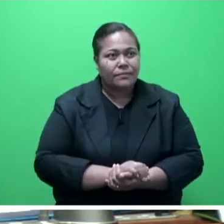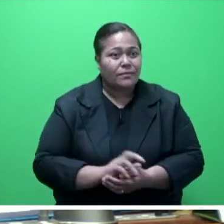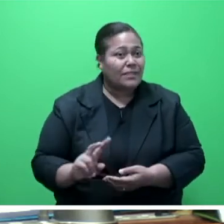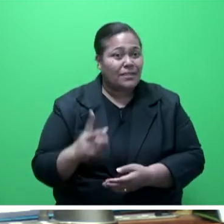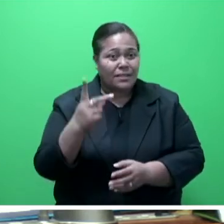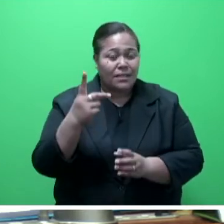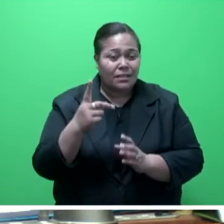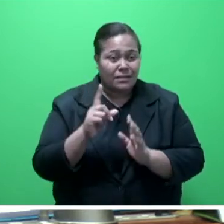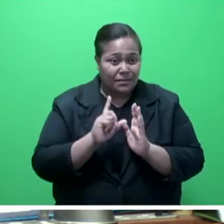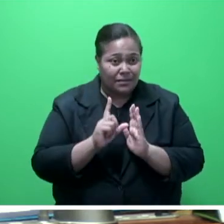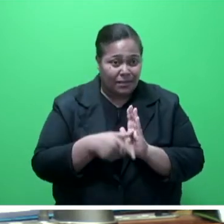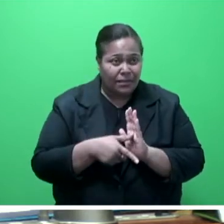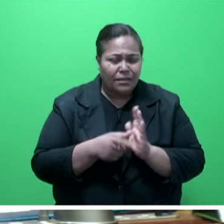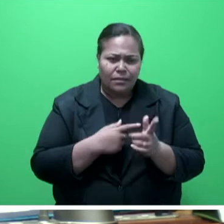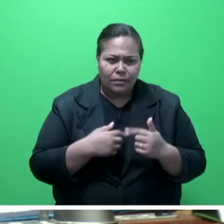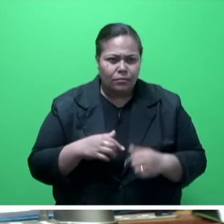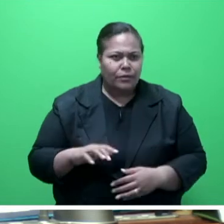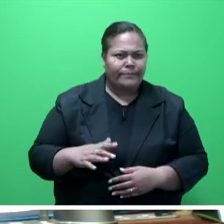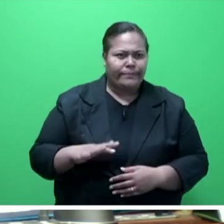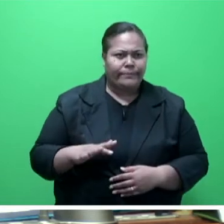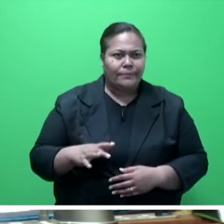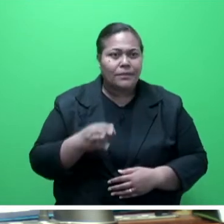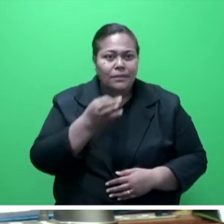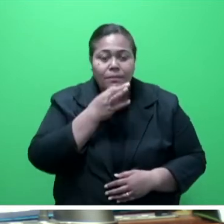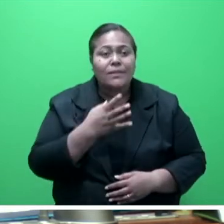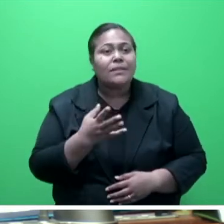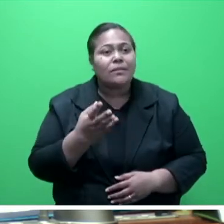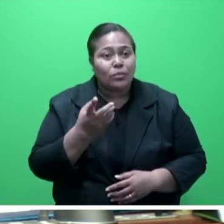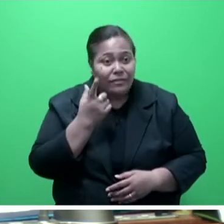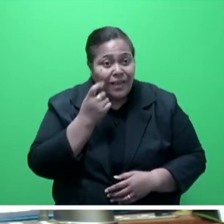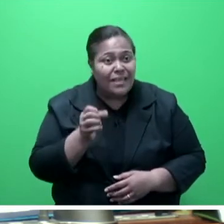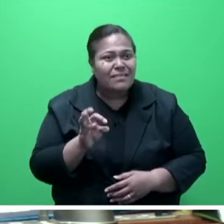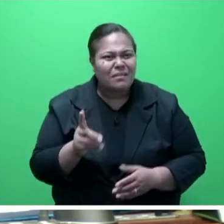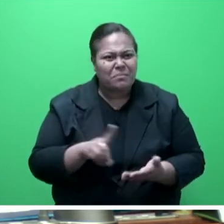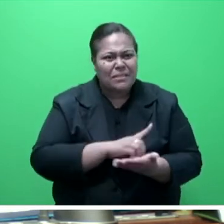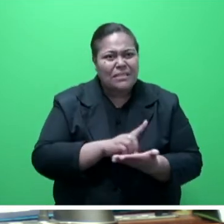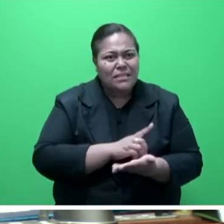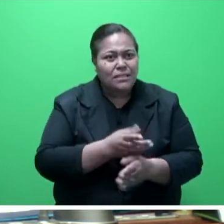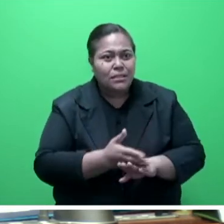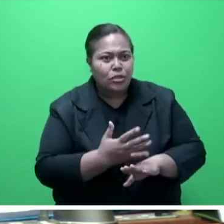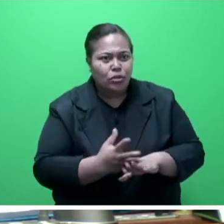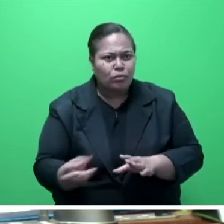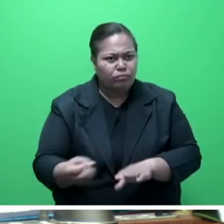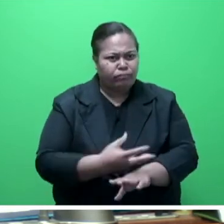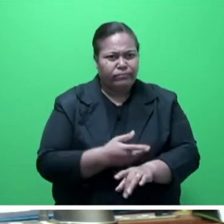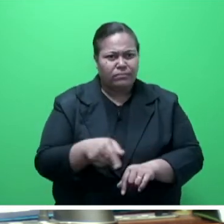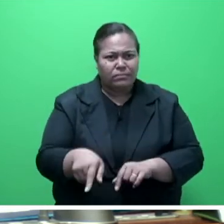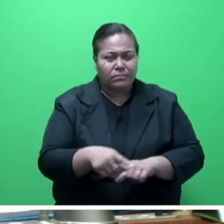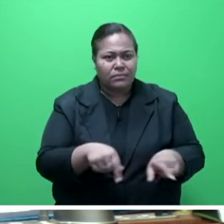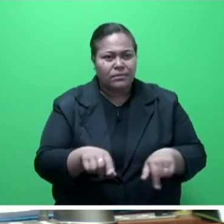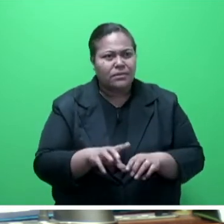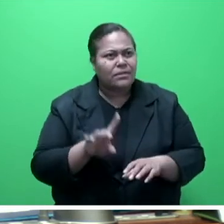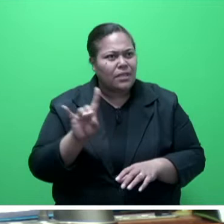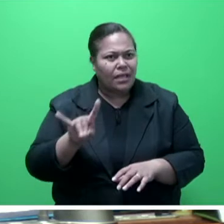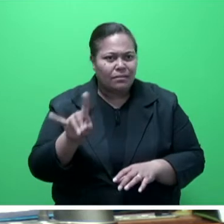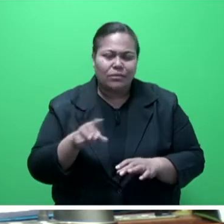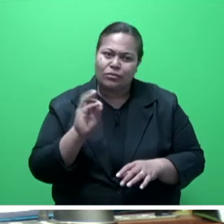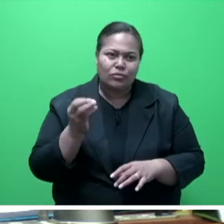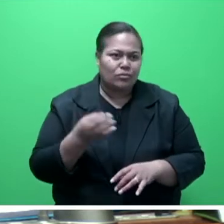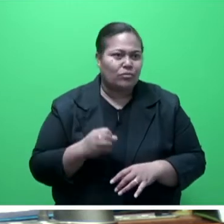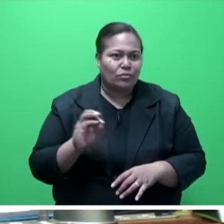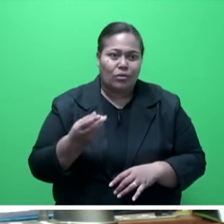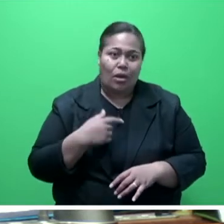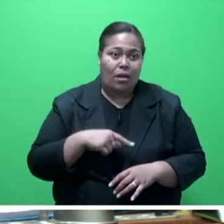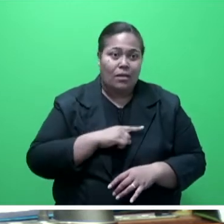bit. We found out some of them were infected with some new diseases. We don't want it to go to the farms, so